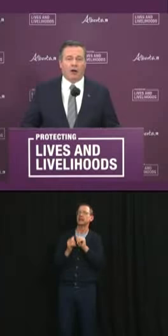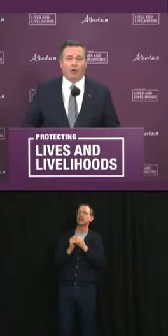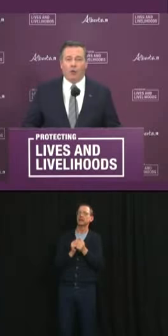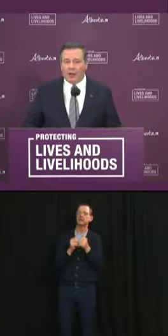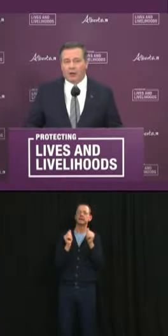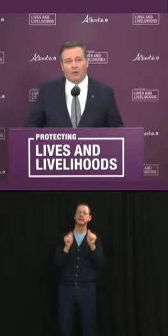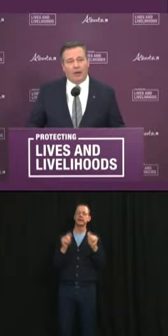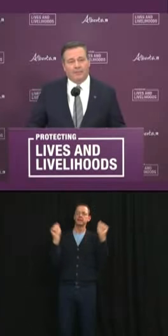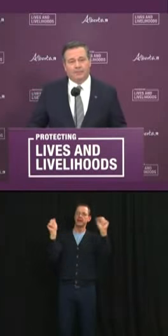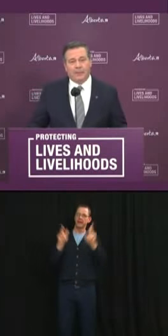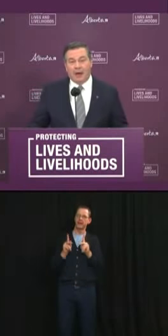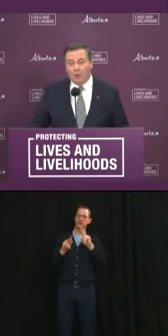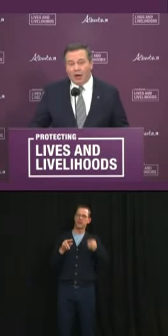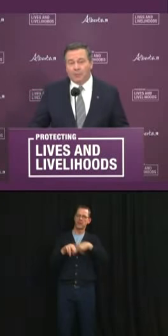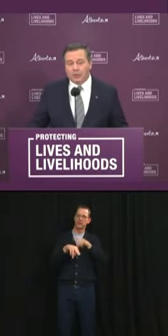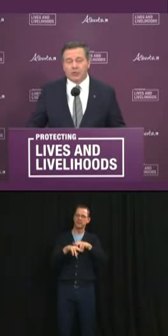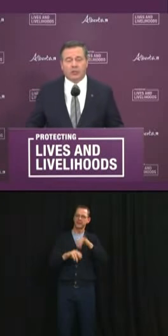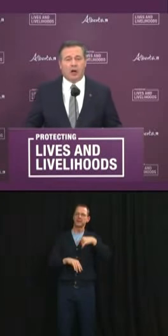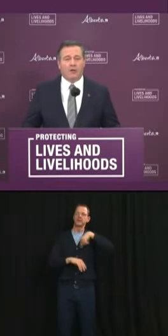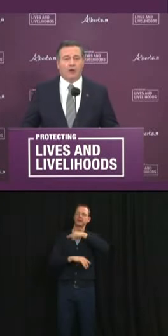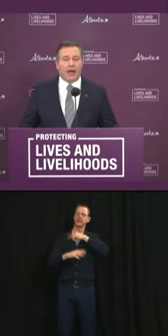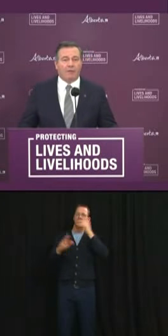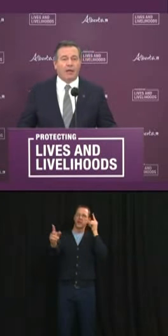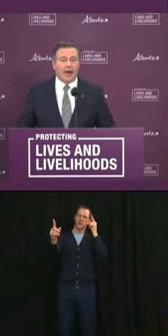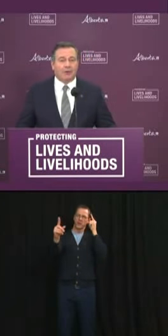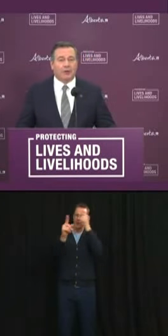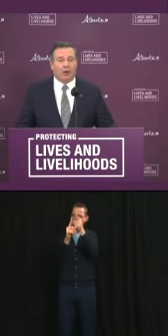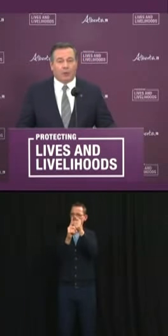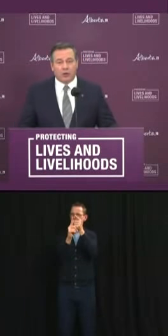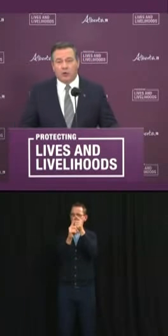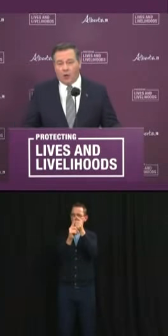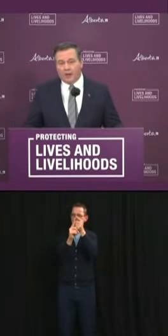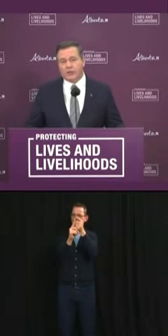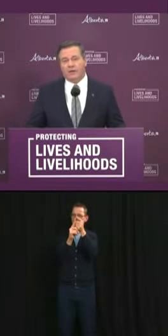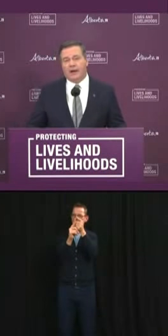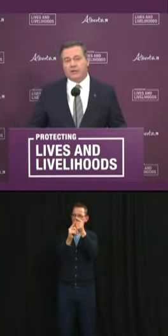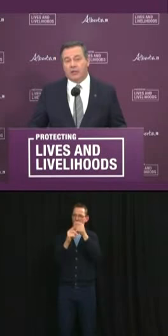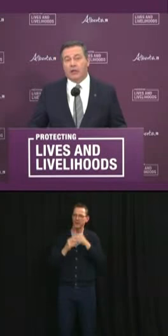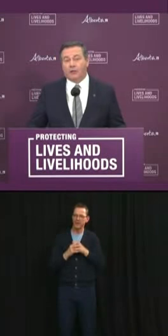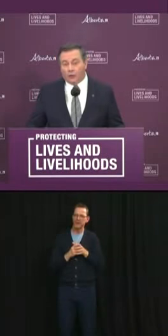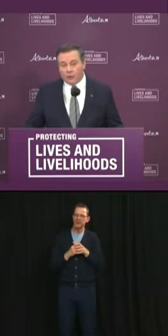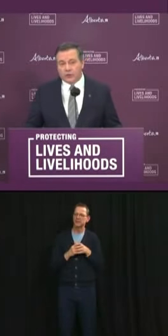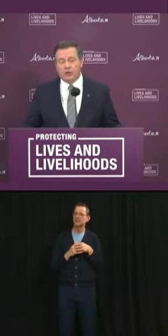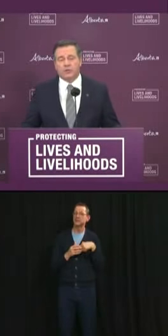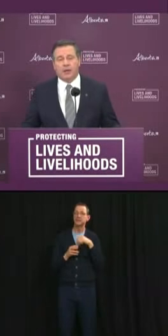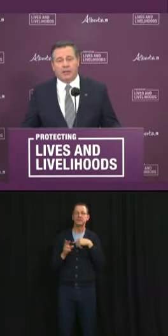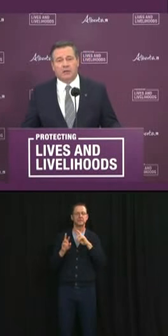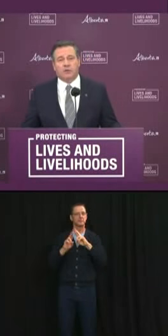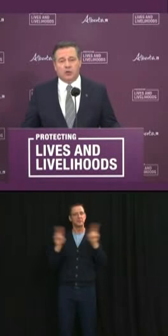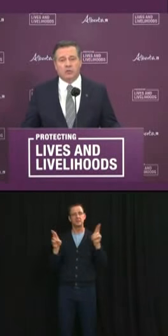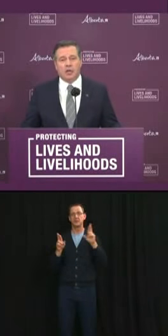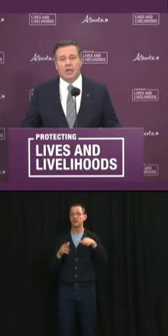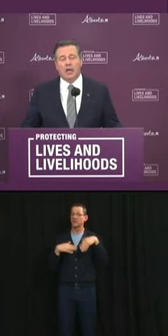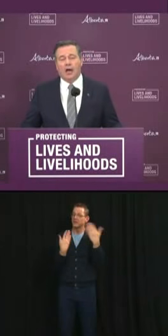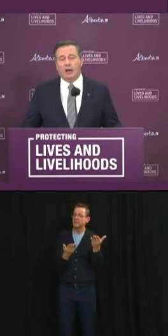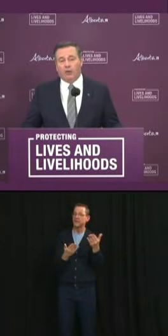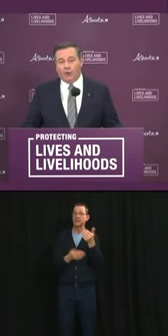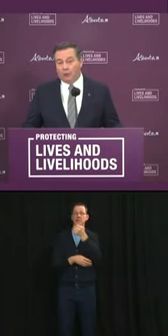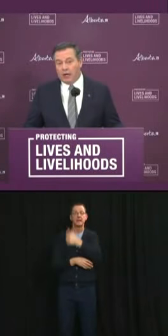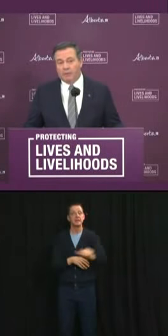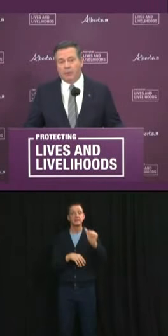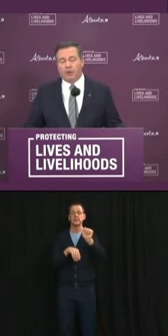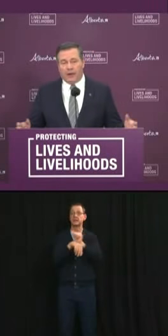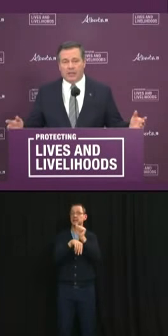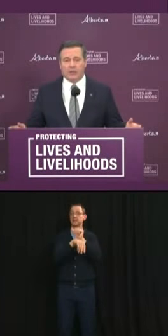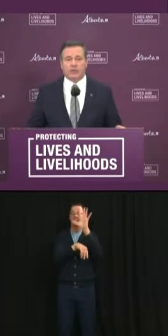We are well on our way and well positioned to offer every adult Albertan who wants a vaccine their first dose by the end of June if the